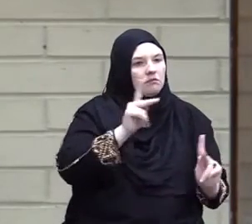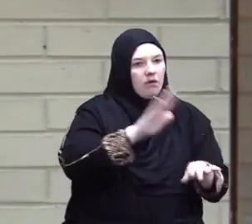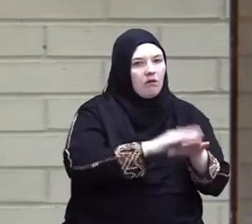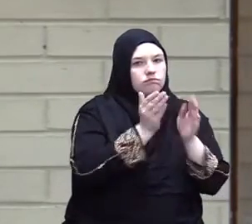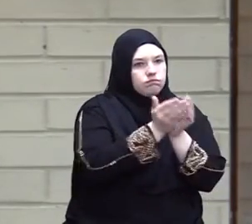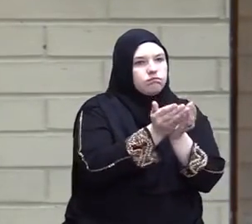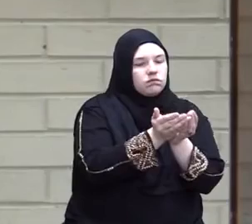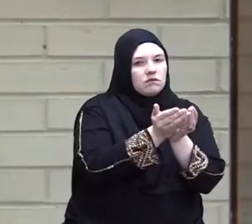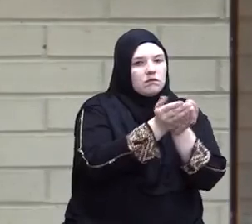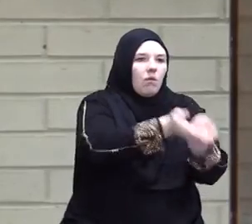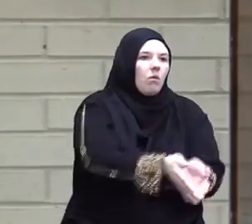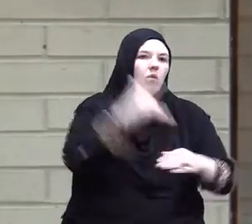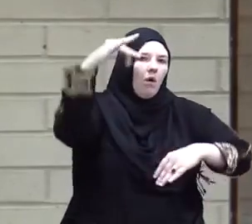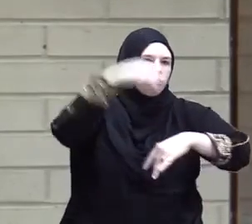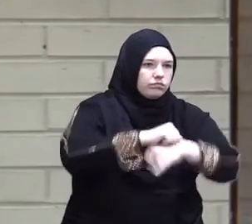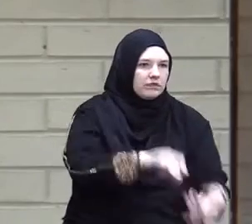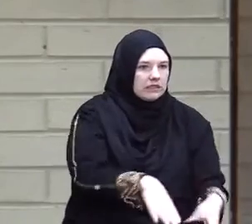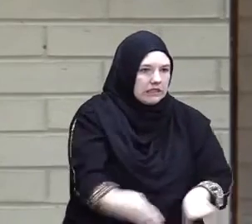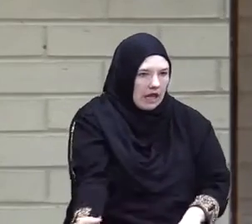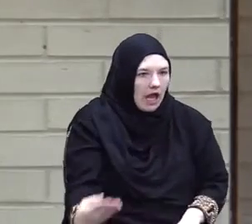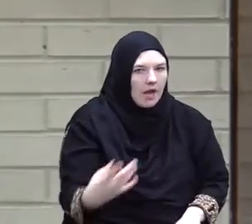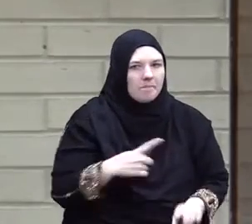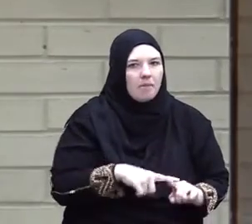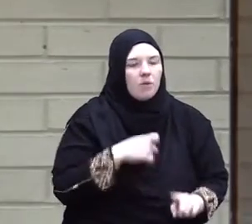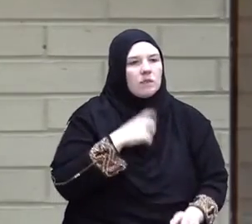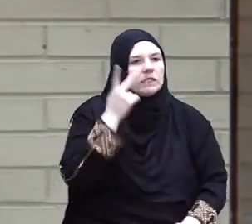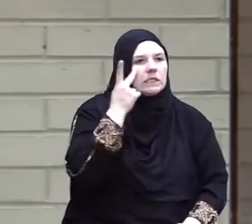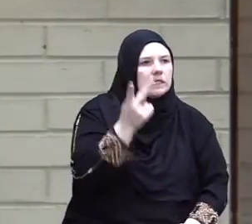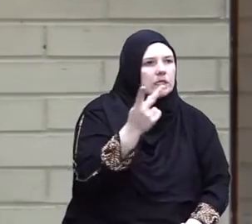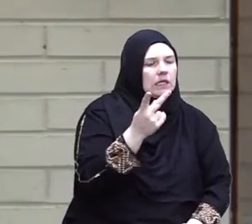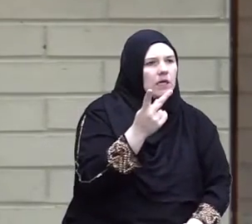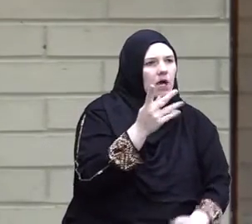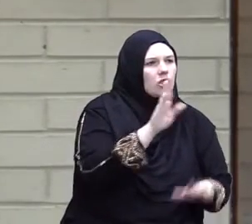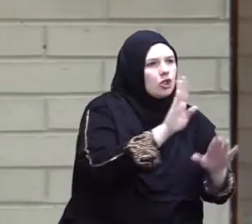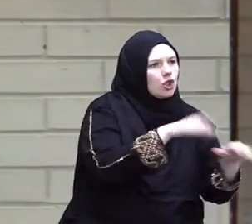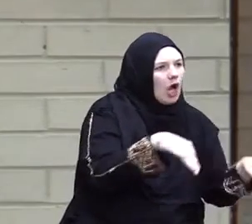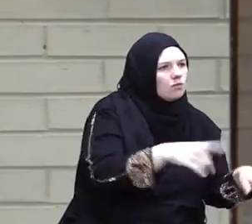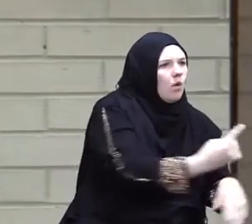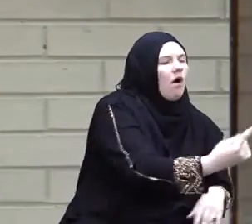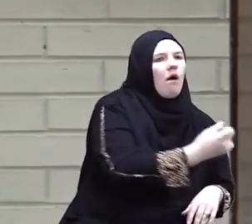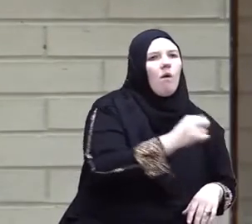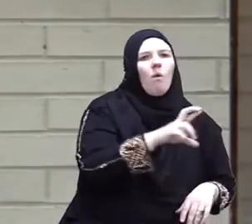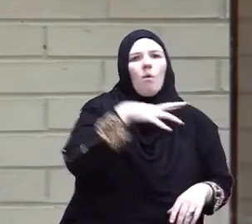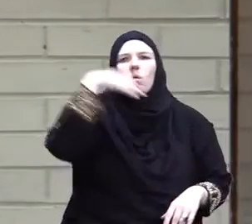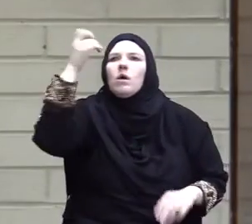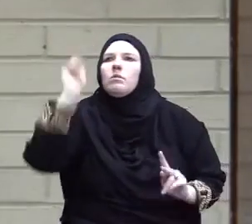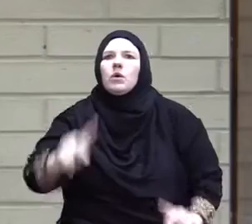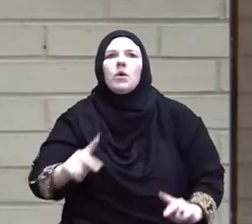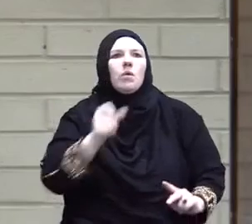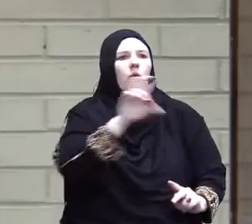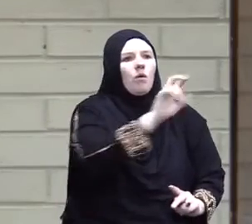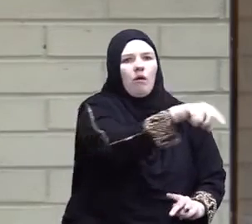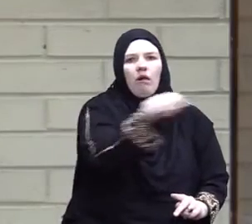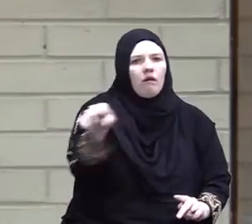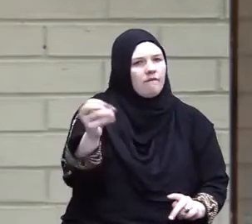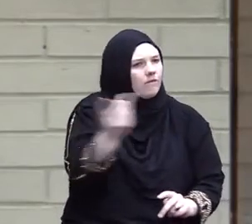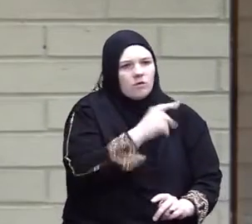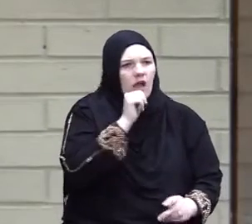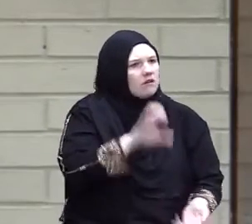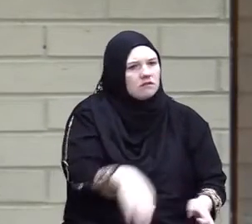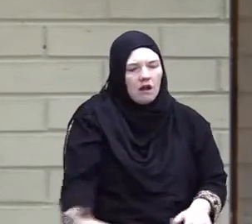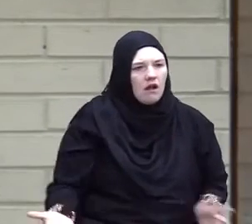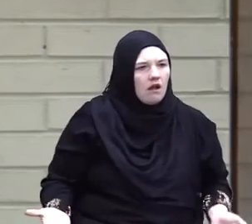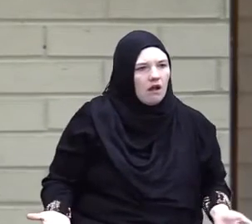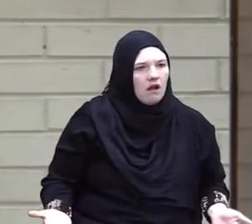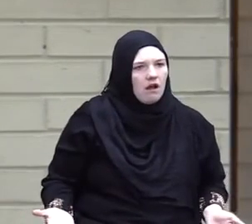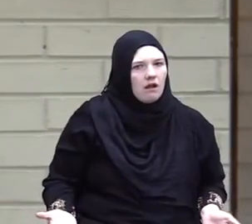board die. But we see a couple of children here, a person here, an elderly here who have not died.